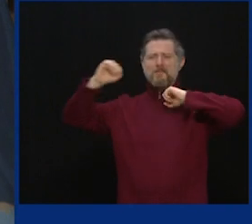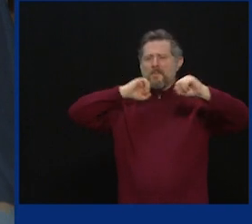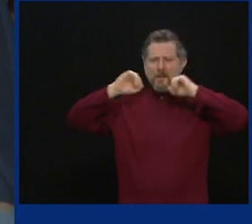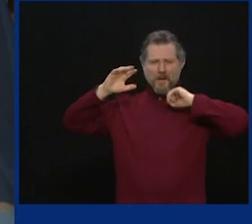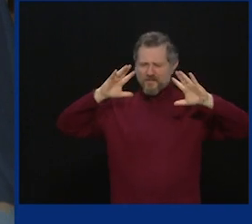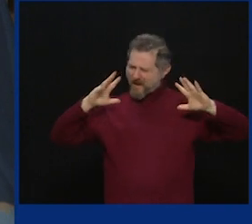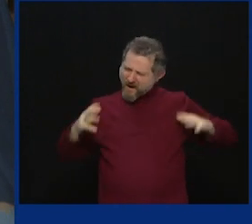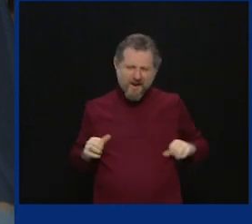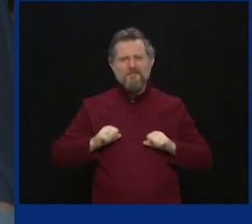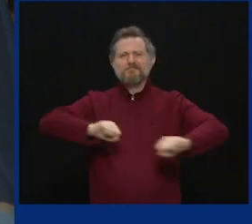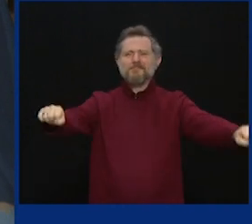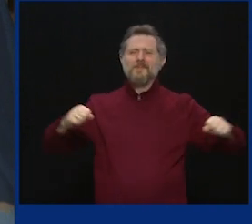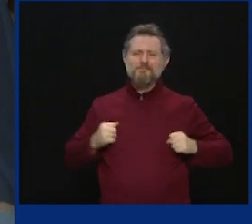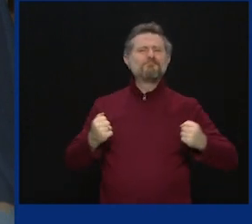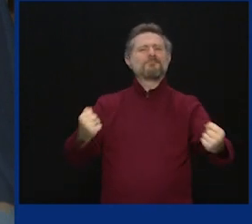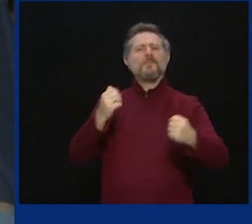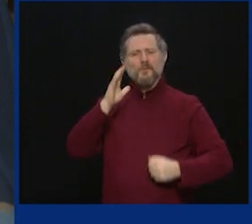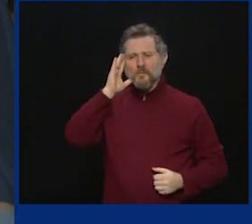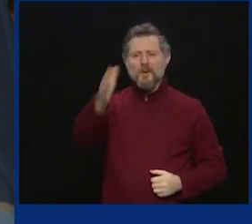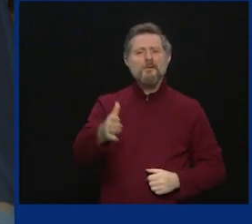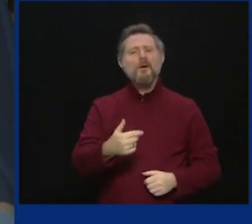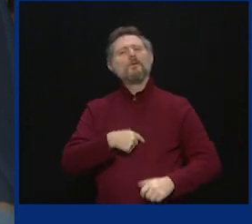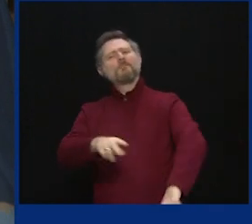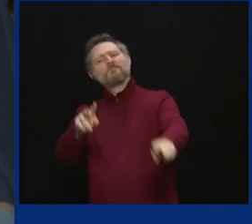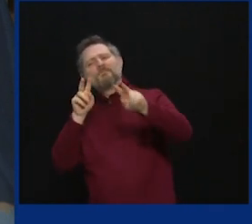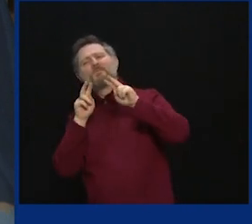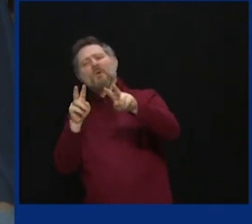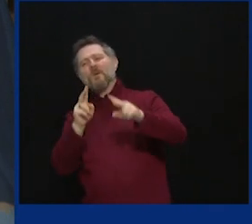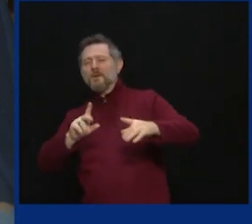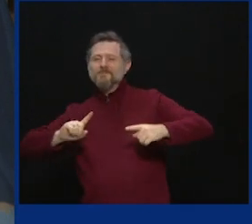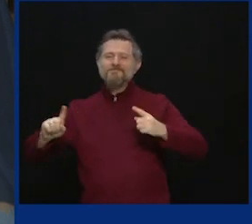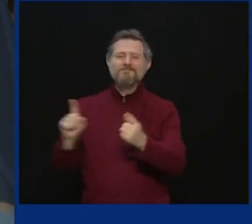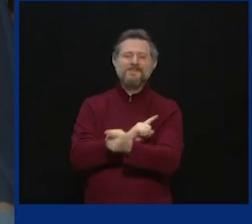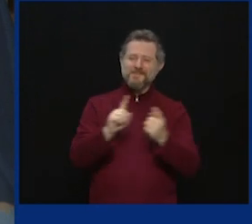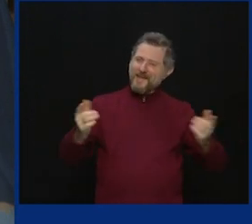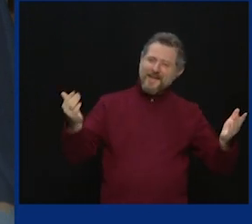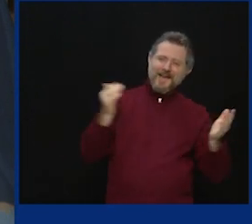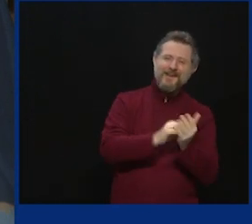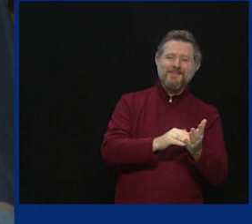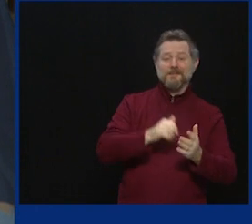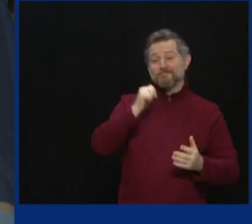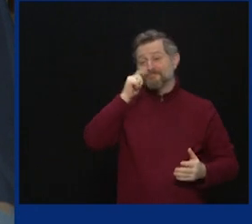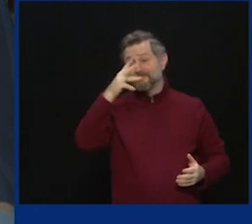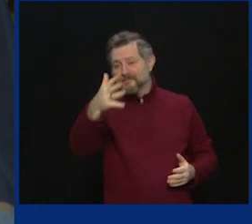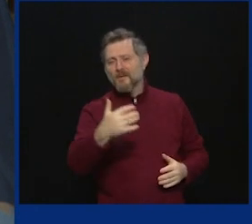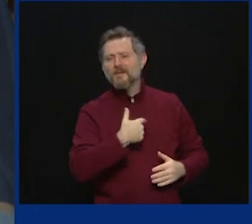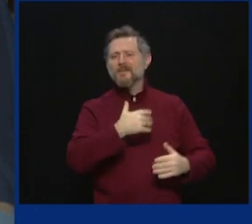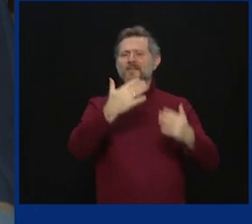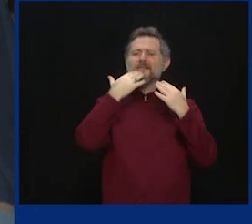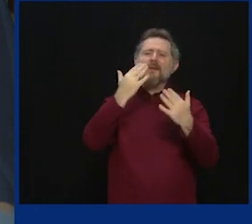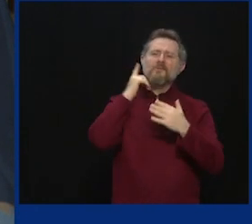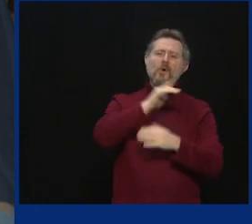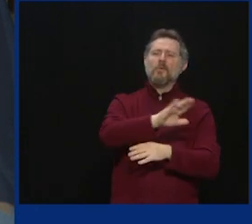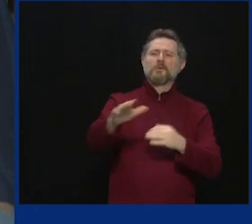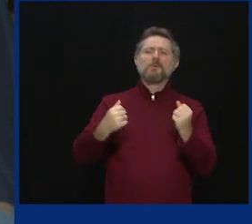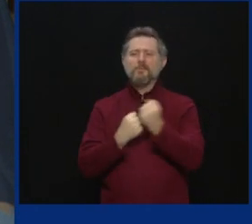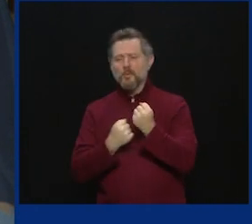than ever before. And I look forward to meeting all of you again literally in a couple days, and thank all of you for your support of me,